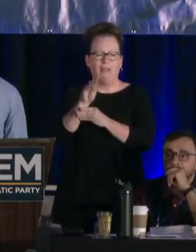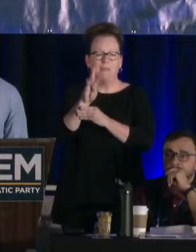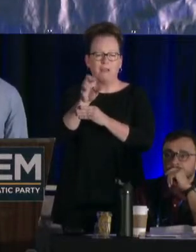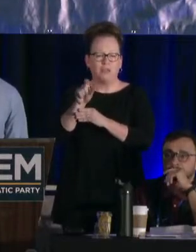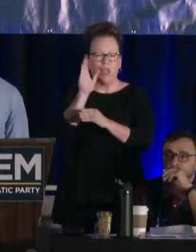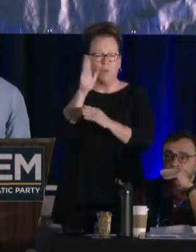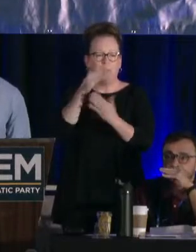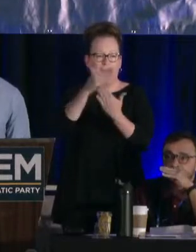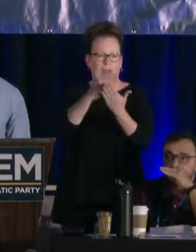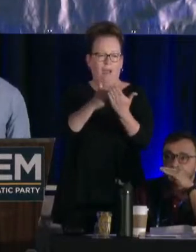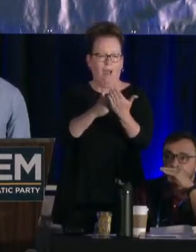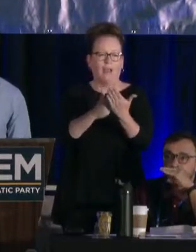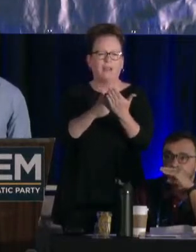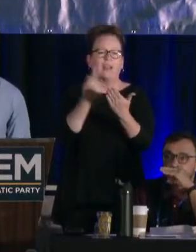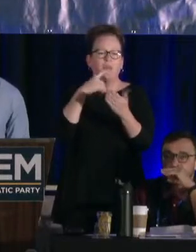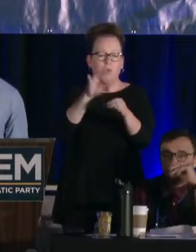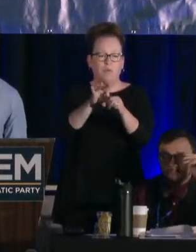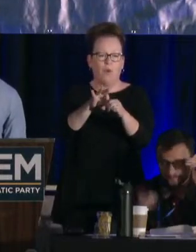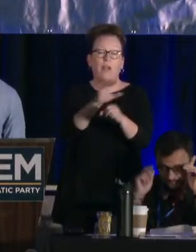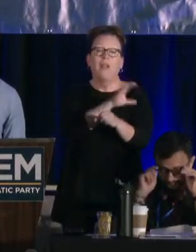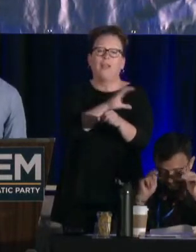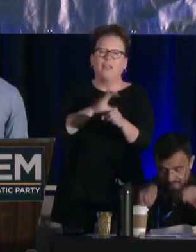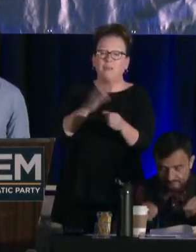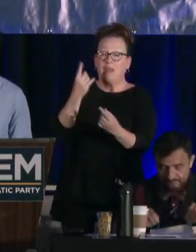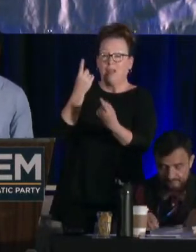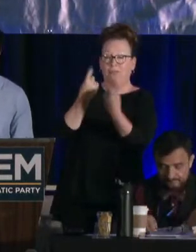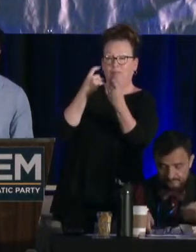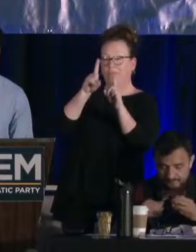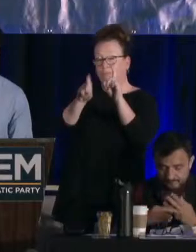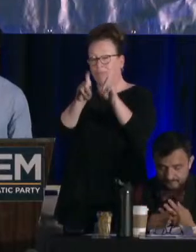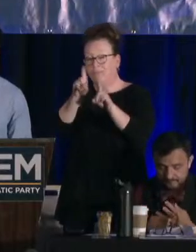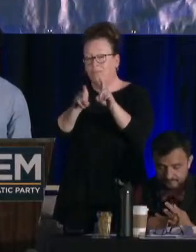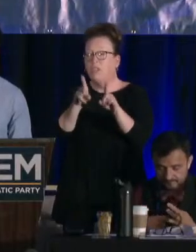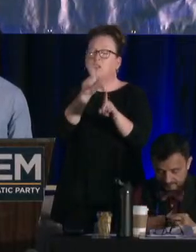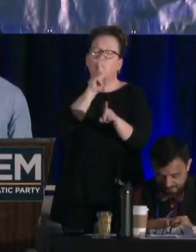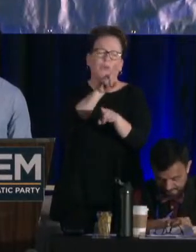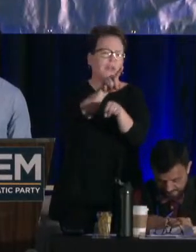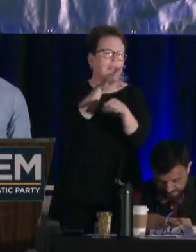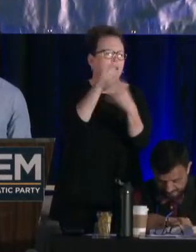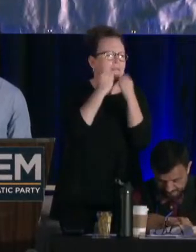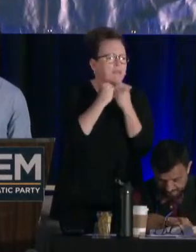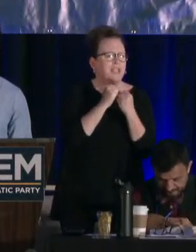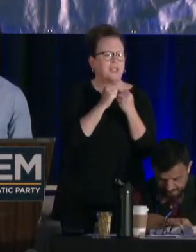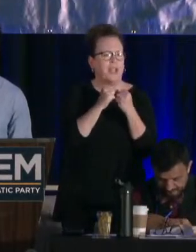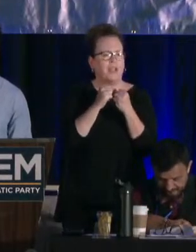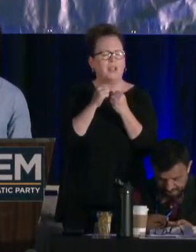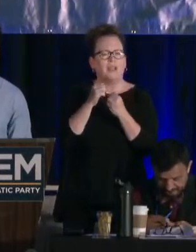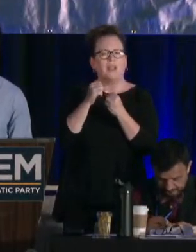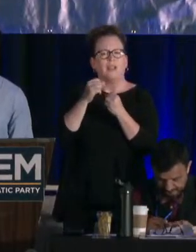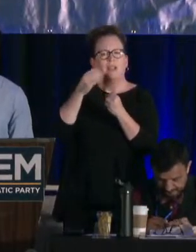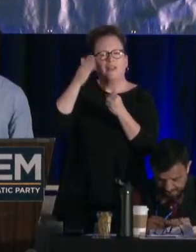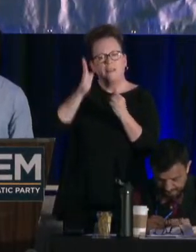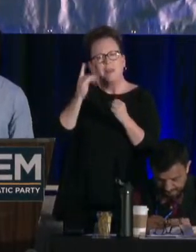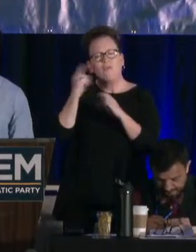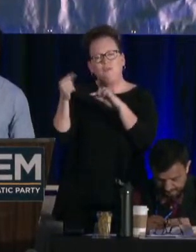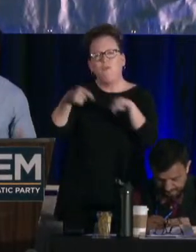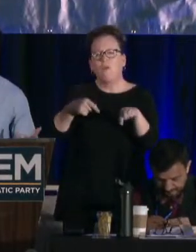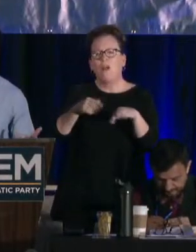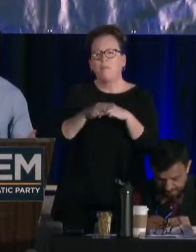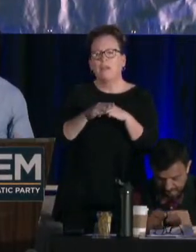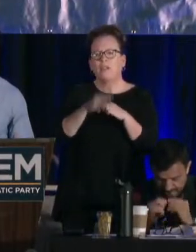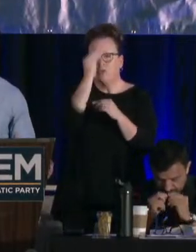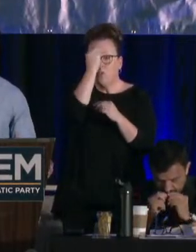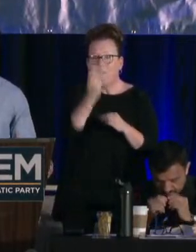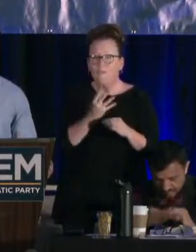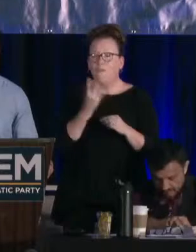on the ballot, and the committee ask questions, and so we really appreciate the speakers for coming to